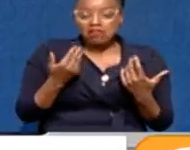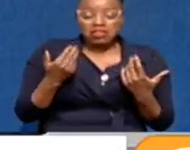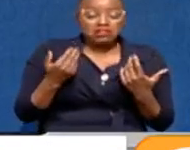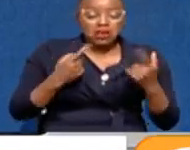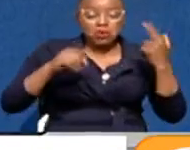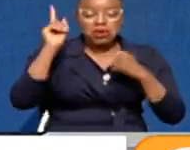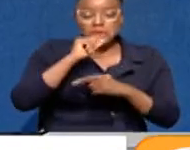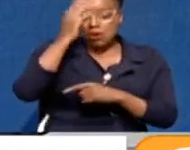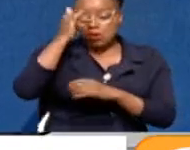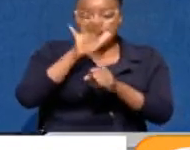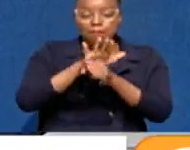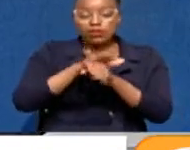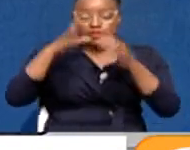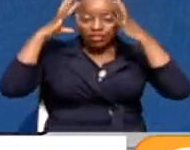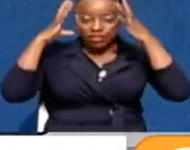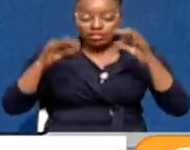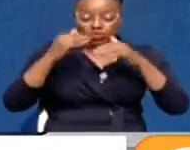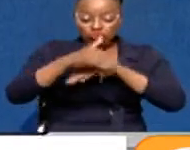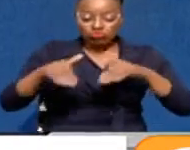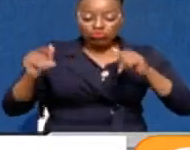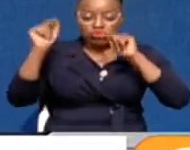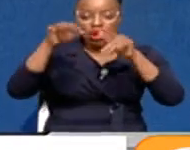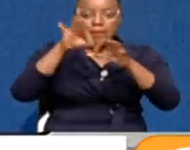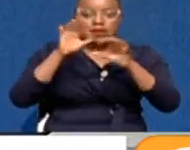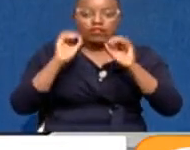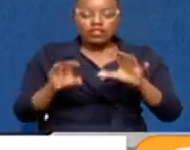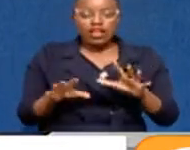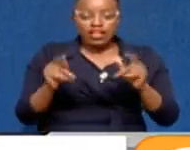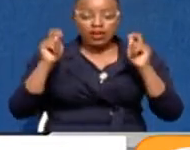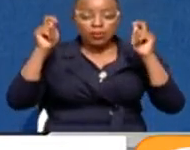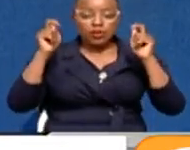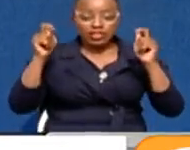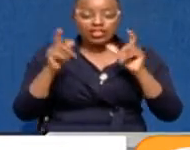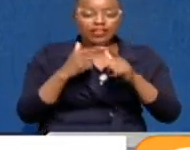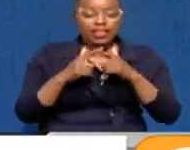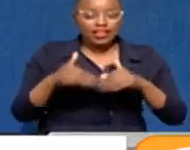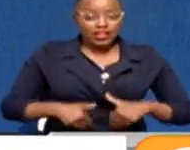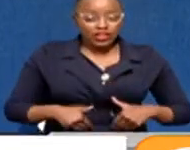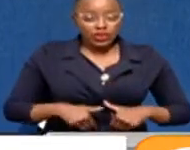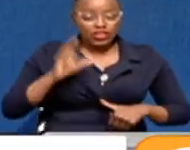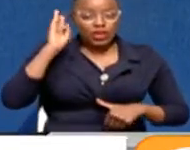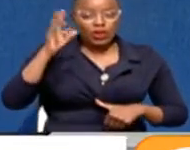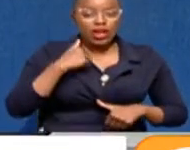day because the majority decided to stay away in protest, the youth